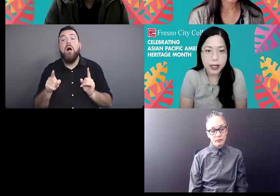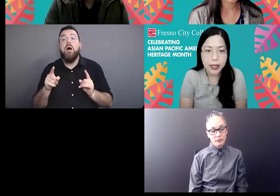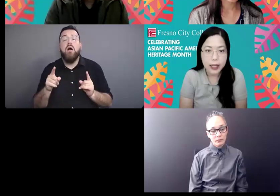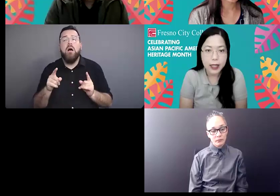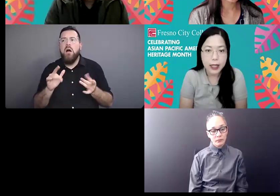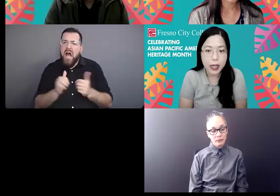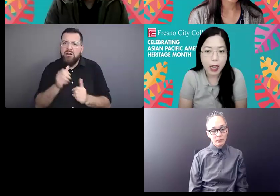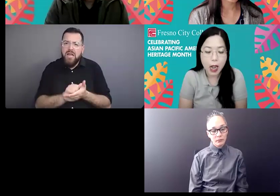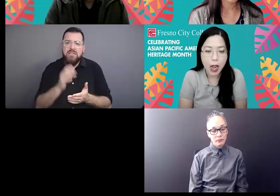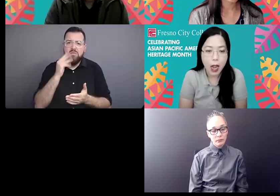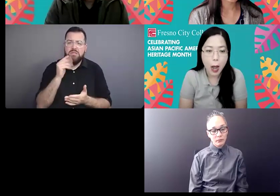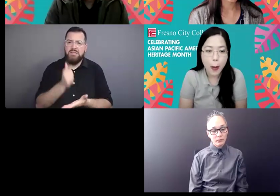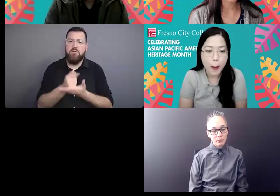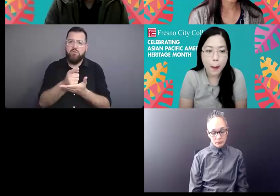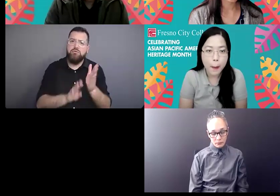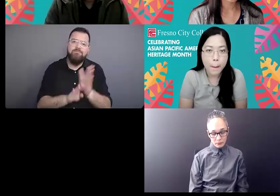or how did that affect you?